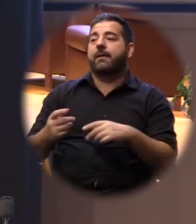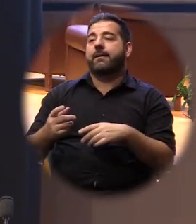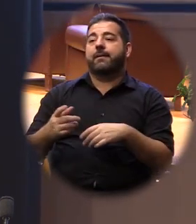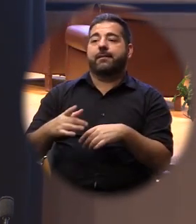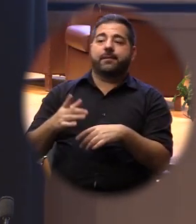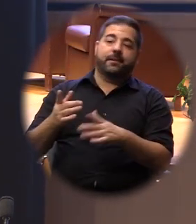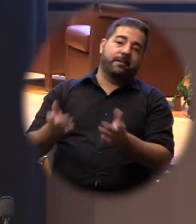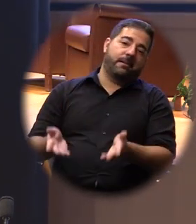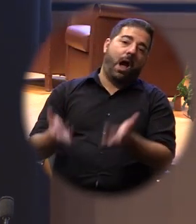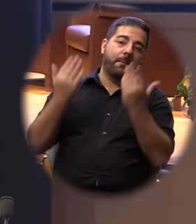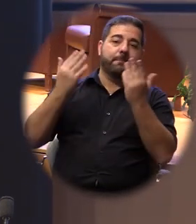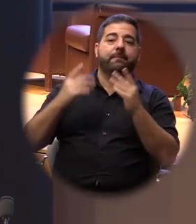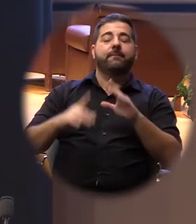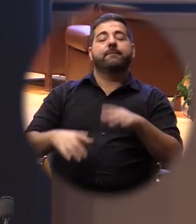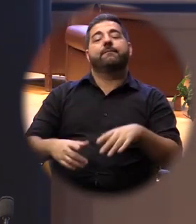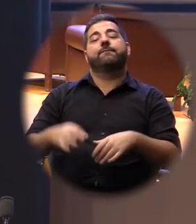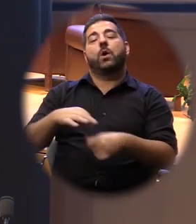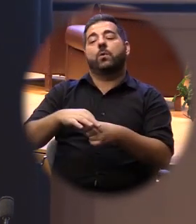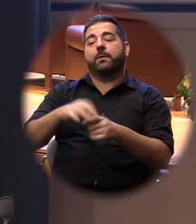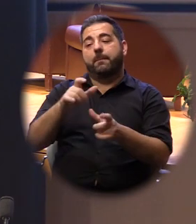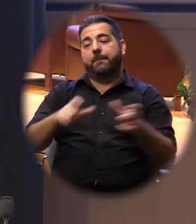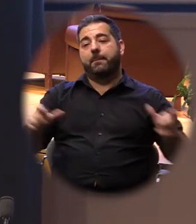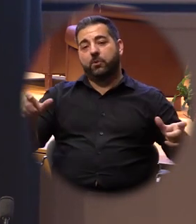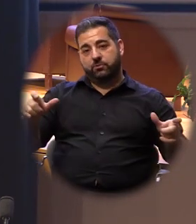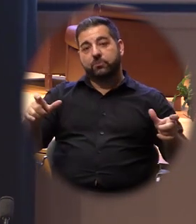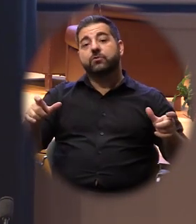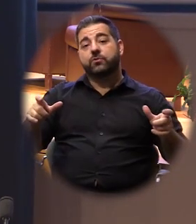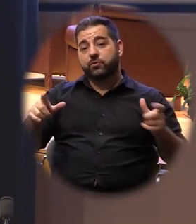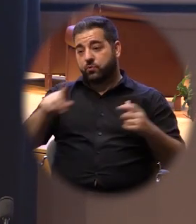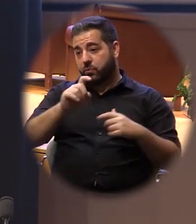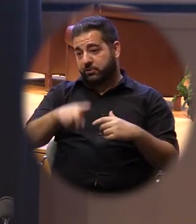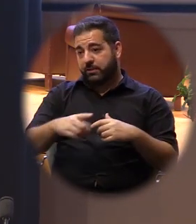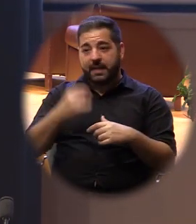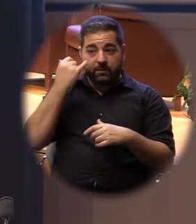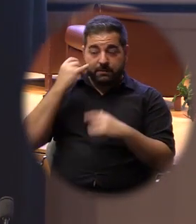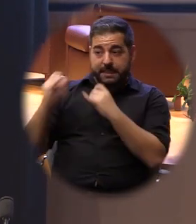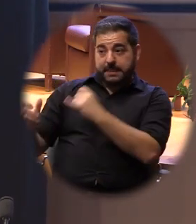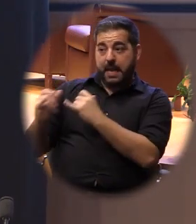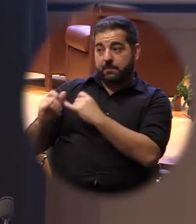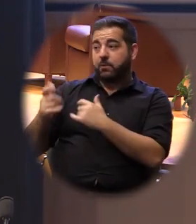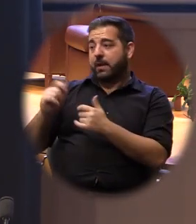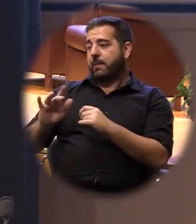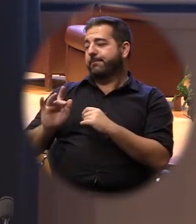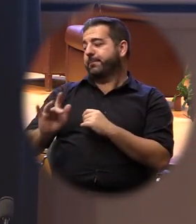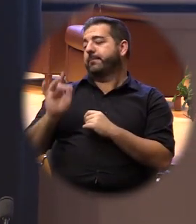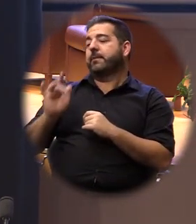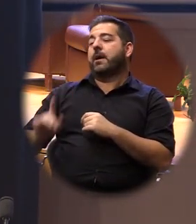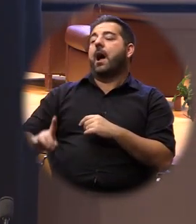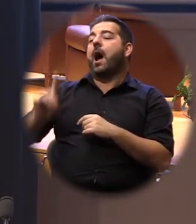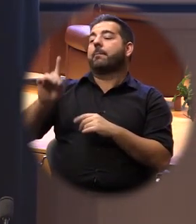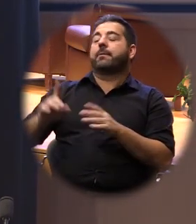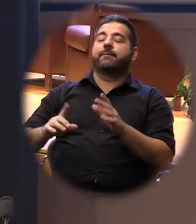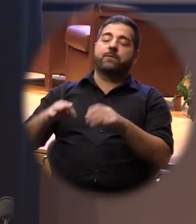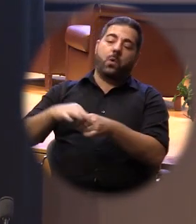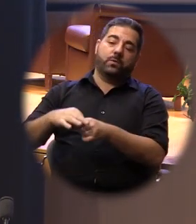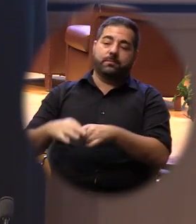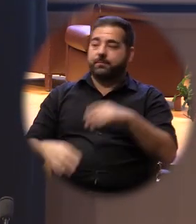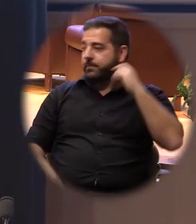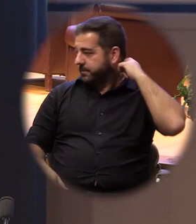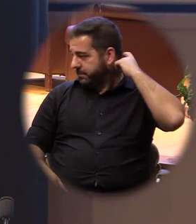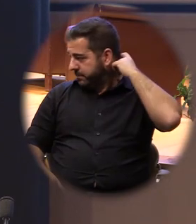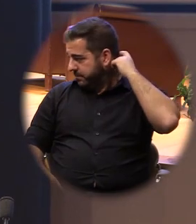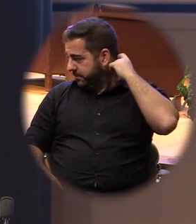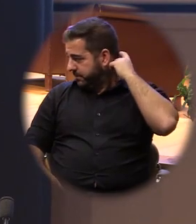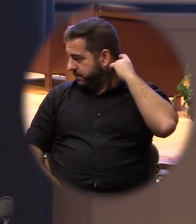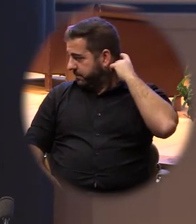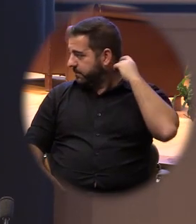people's questions. If folks are asking questions that you also have, you have the ability to upvote their questions. I also want to remind everyone